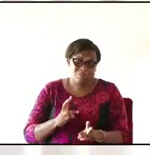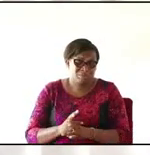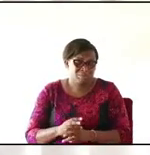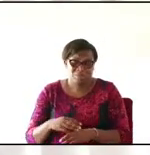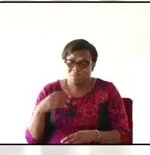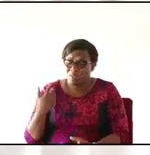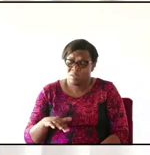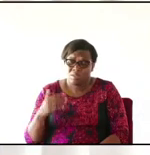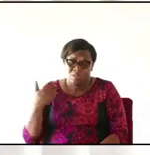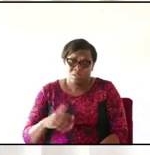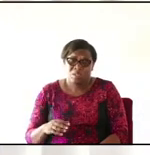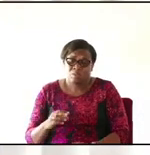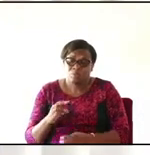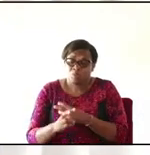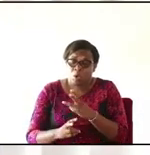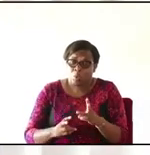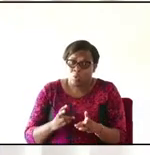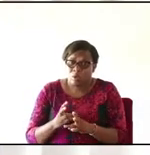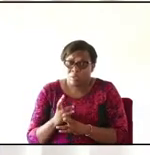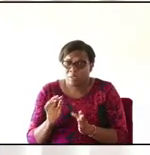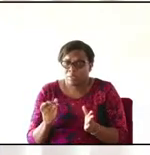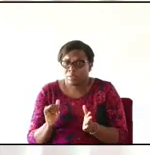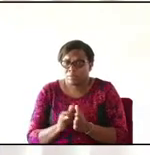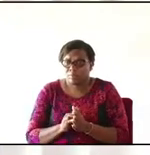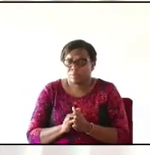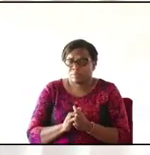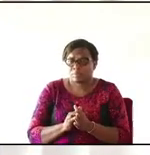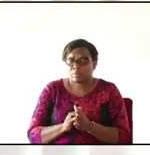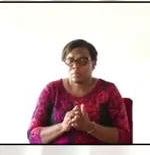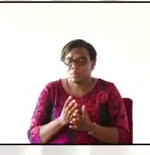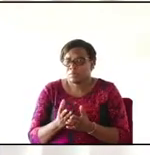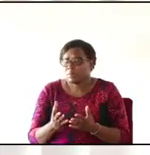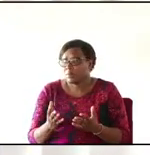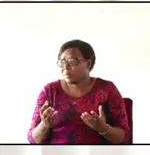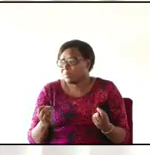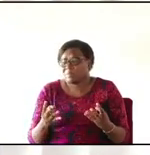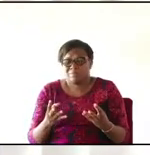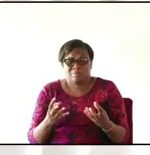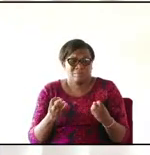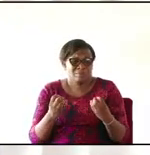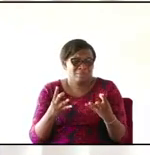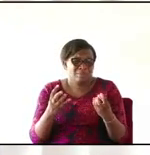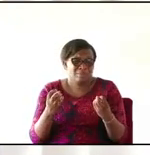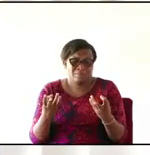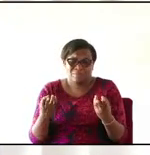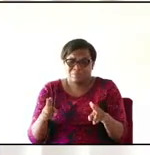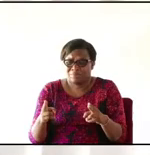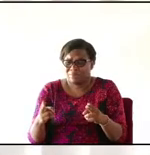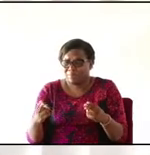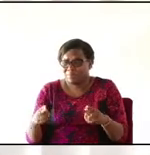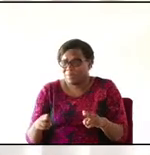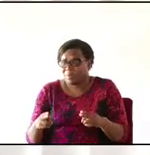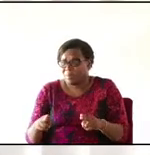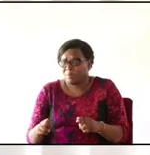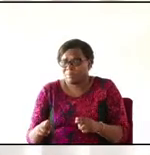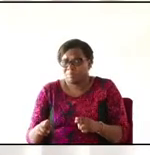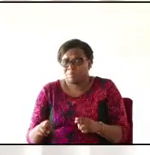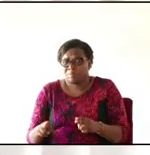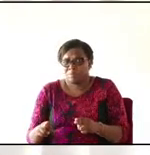a world that there is so much going on to disturb our